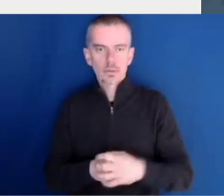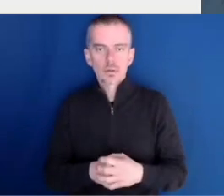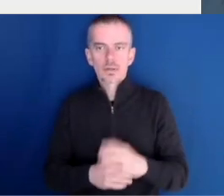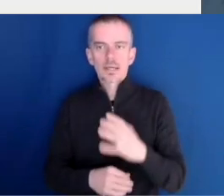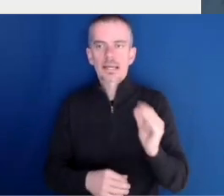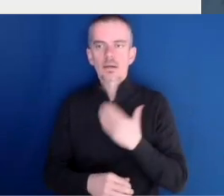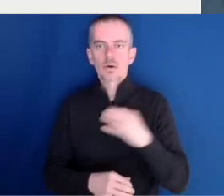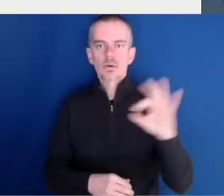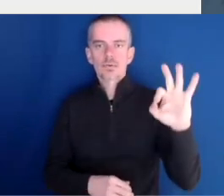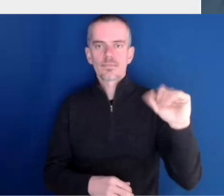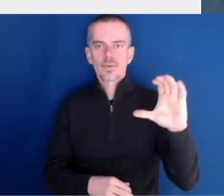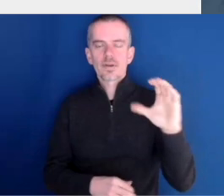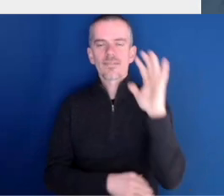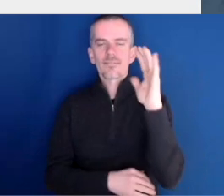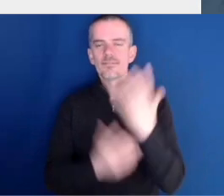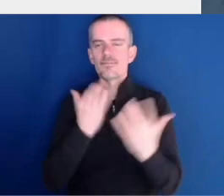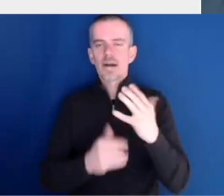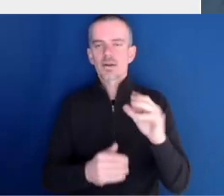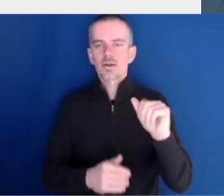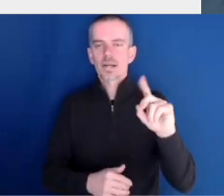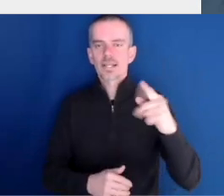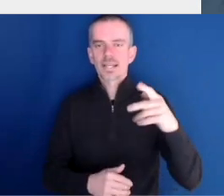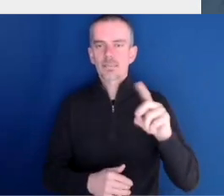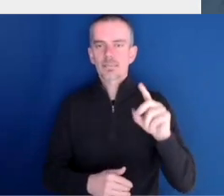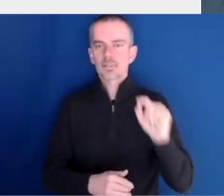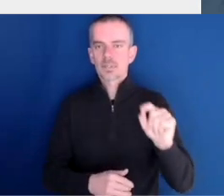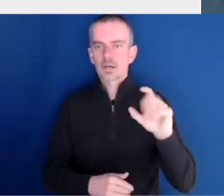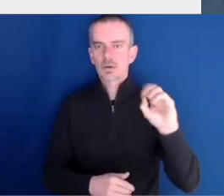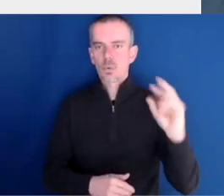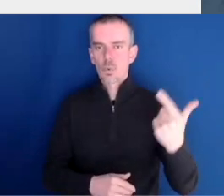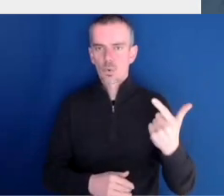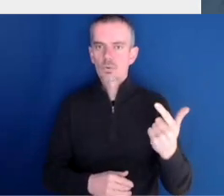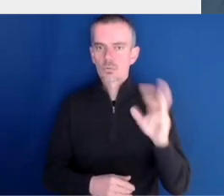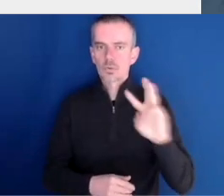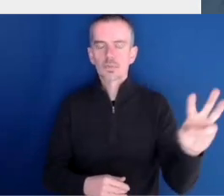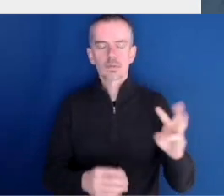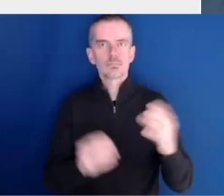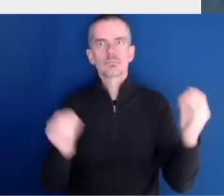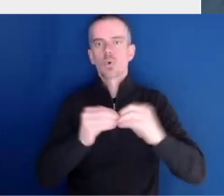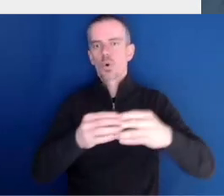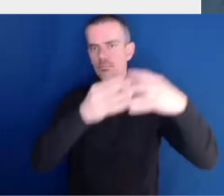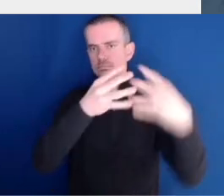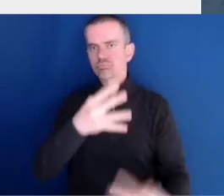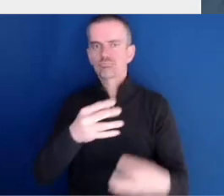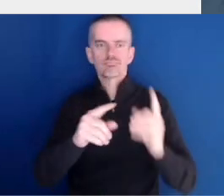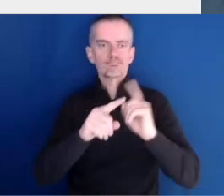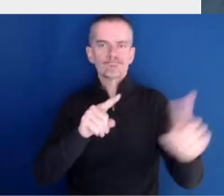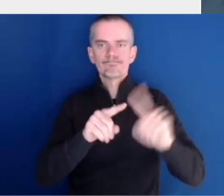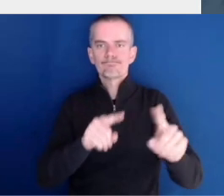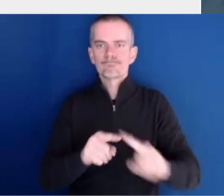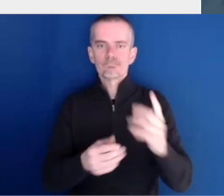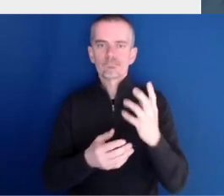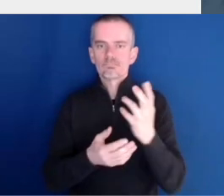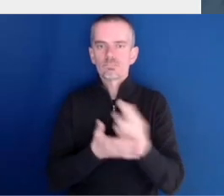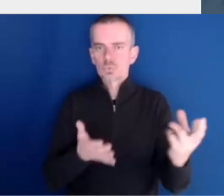our fireadapted.org website, which is just a larger compendium of different